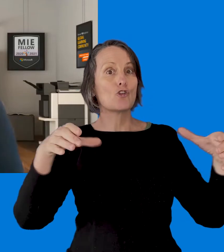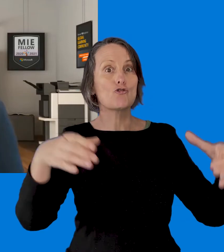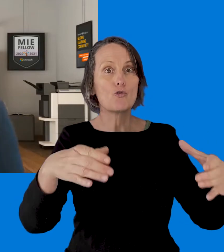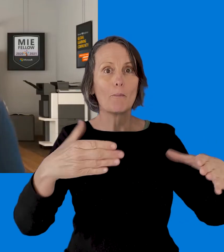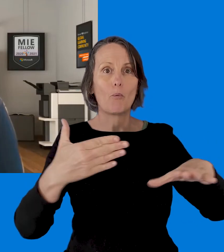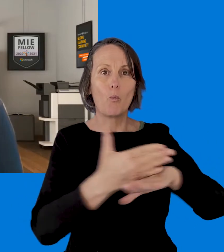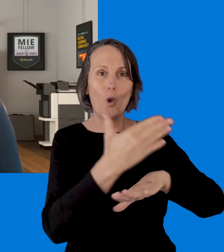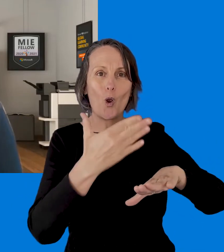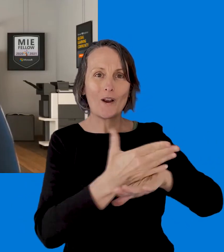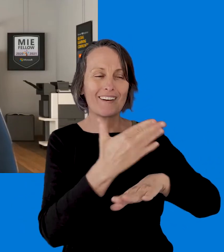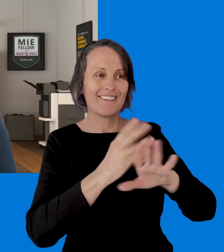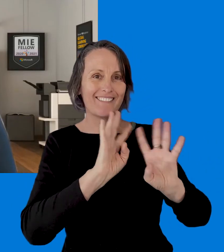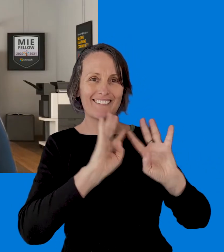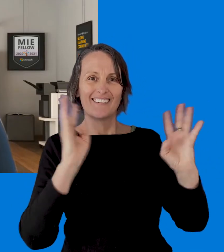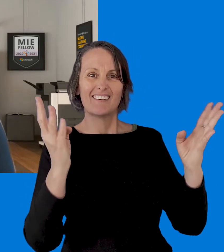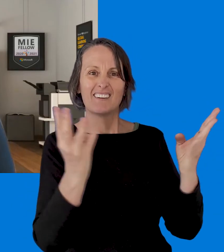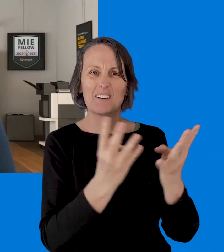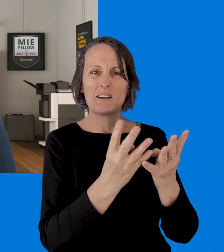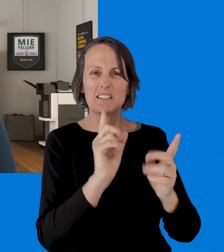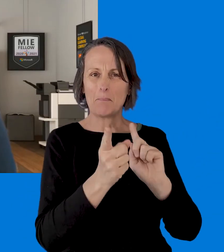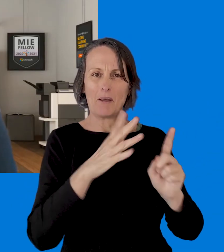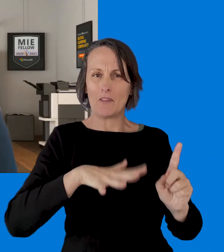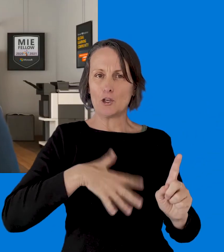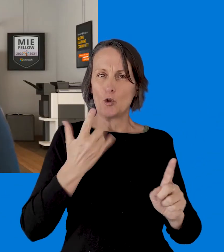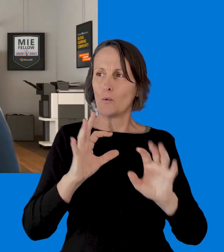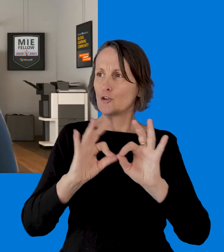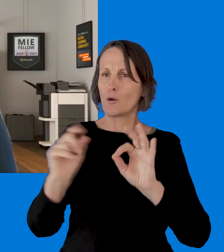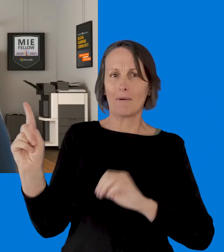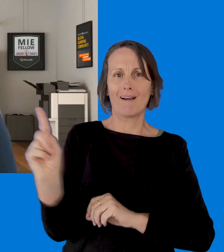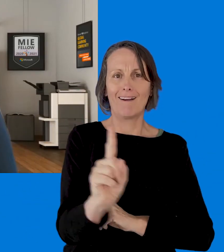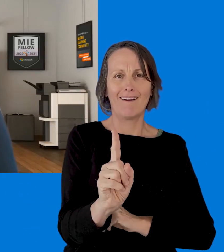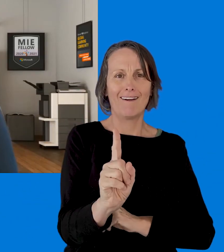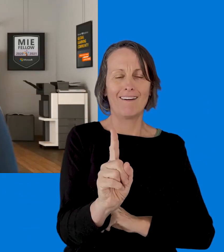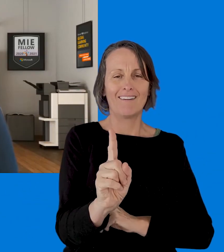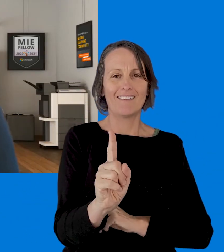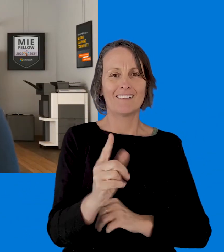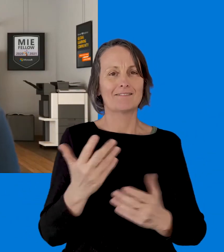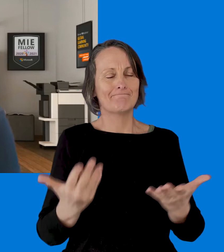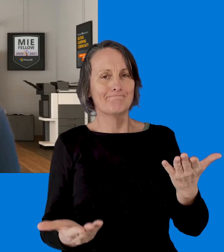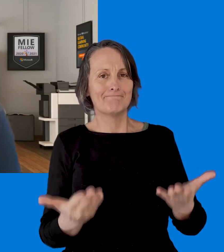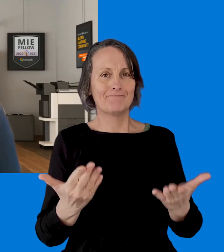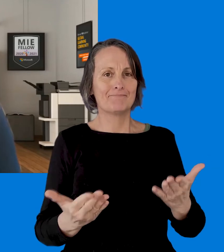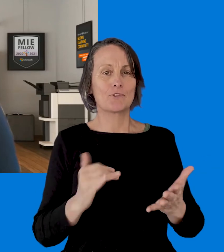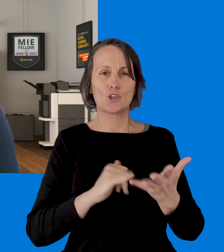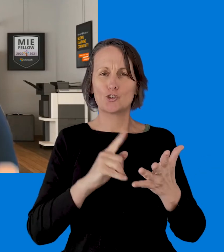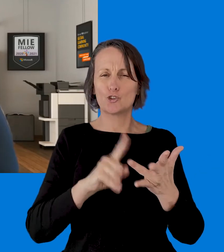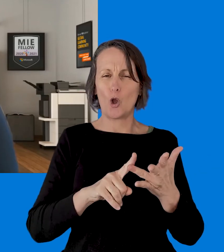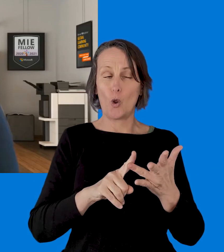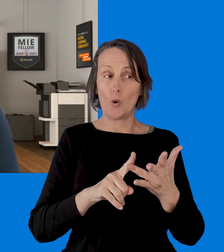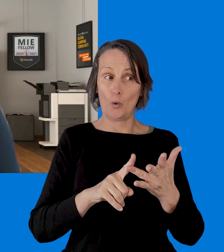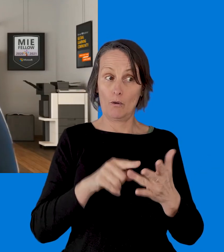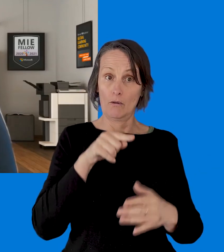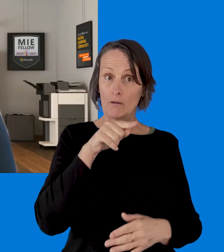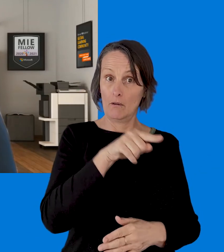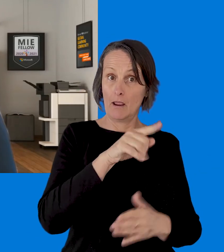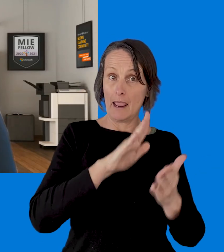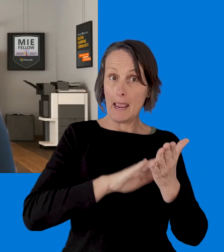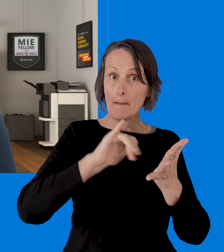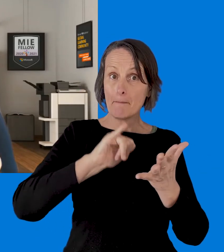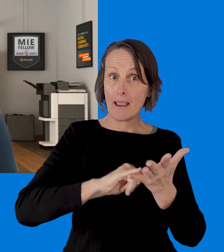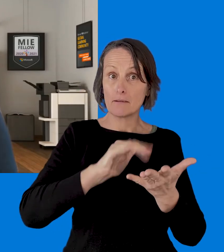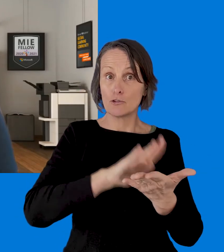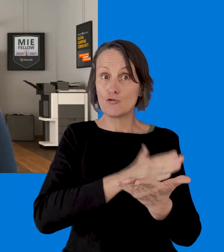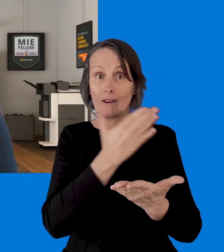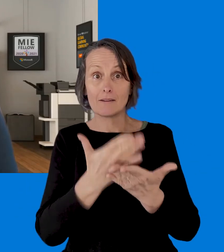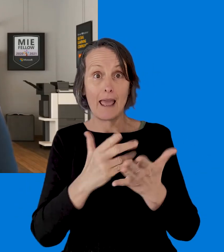the sign language interpreter jumping in all the time. So how effective would it be to place an iPad on the table with the translator app